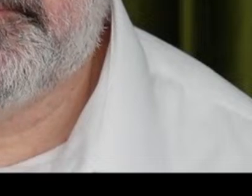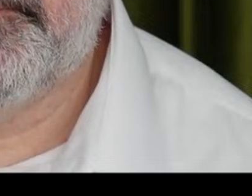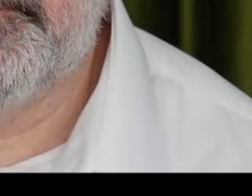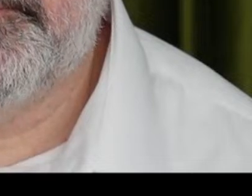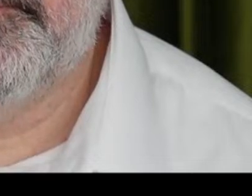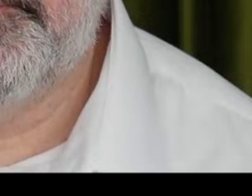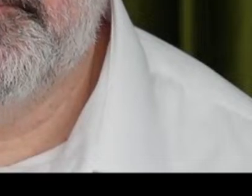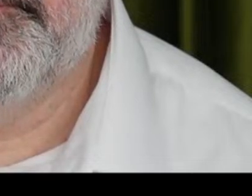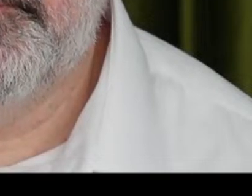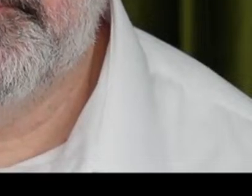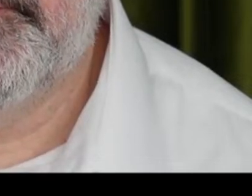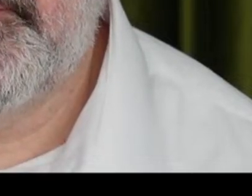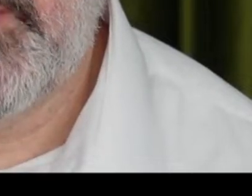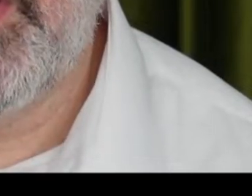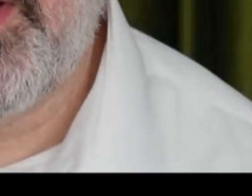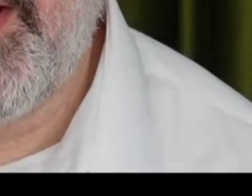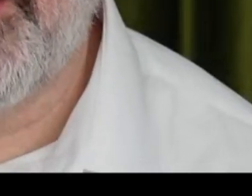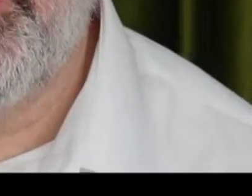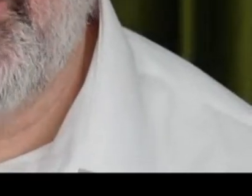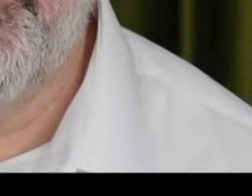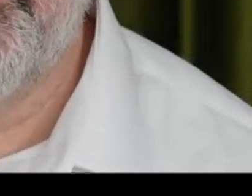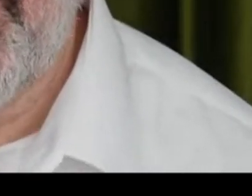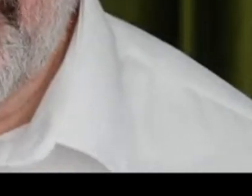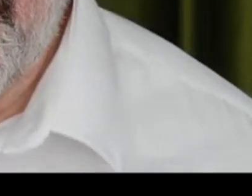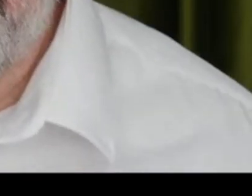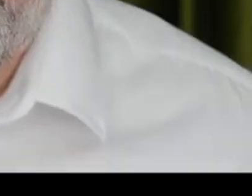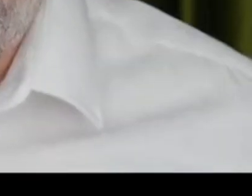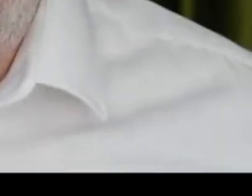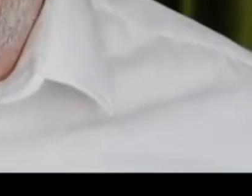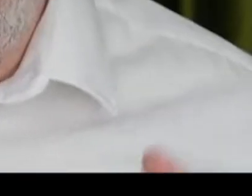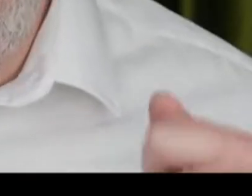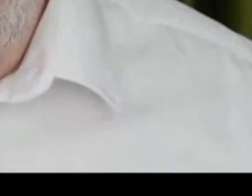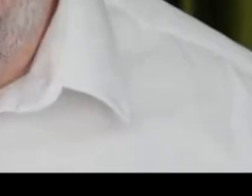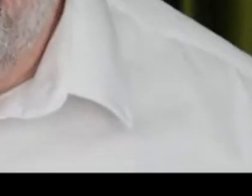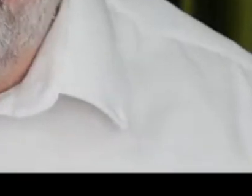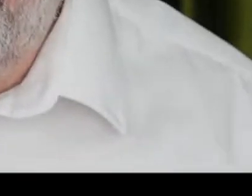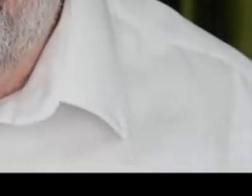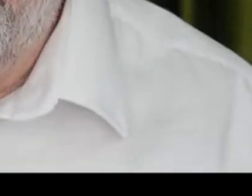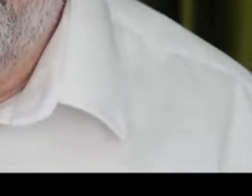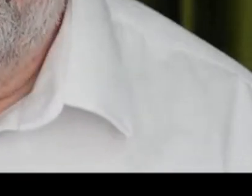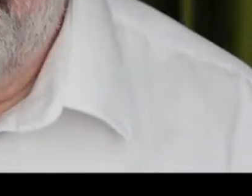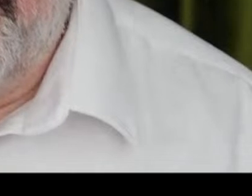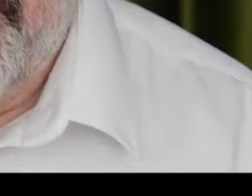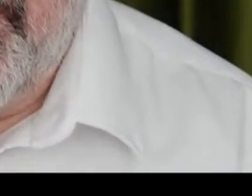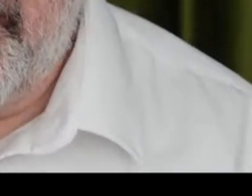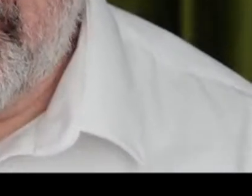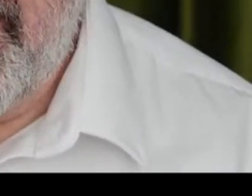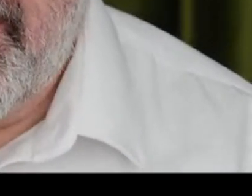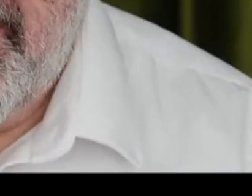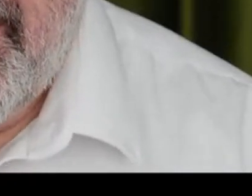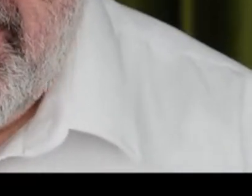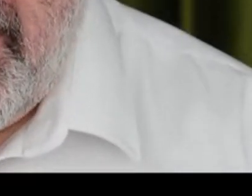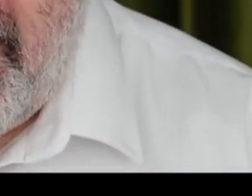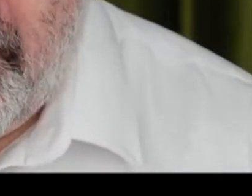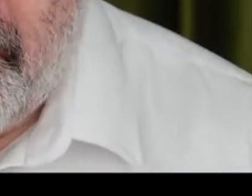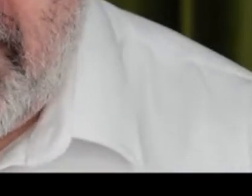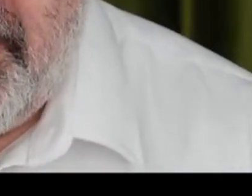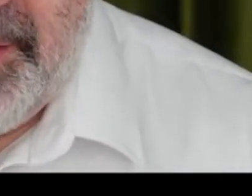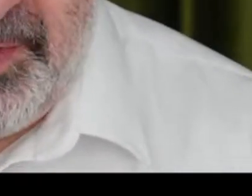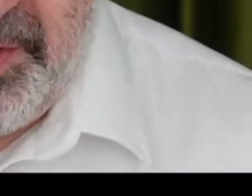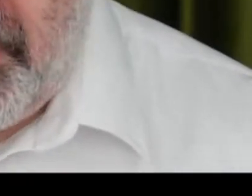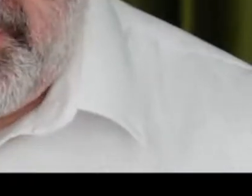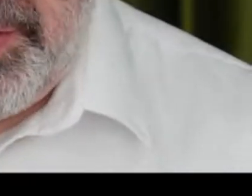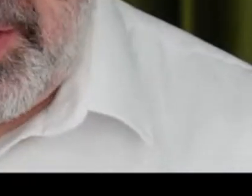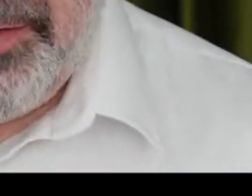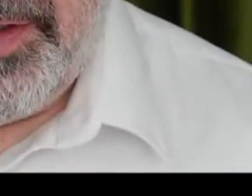think you might find that one very interesting. I can't wait. Jeff, I got to say, this is a video I'm very much looking forward to, because this was when I was dreading